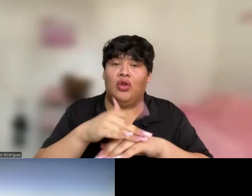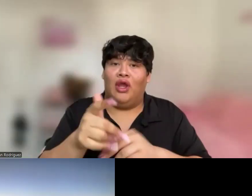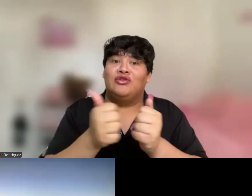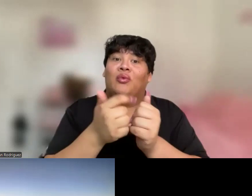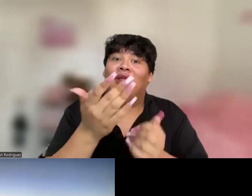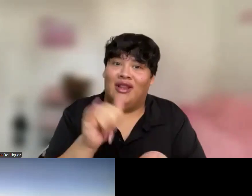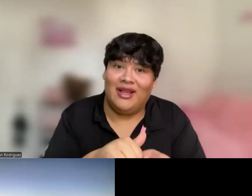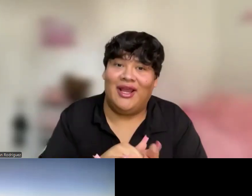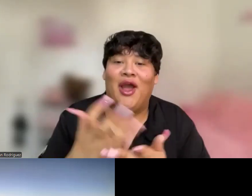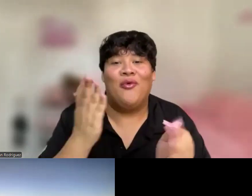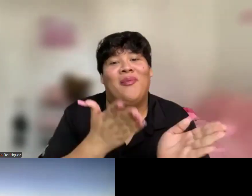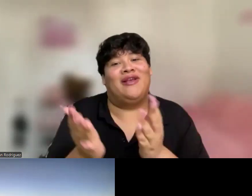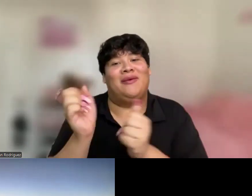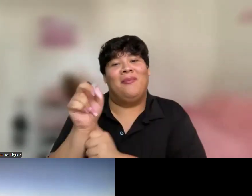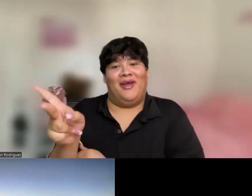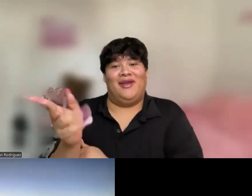I will pass it back.